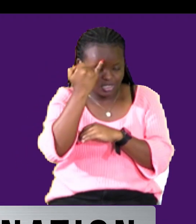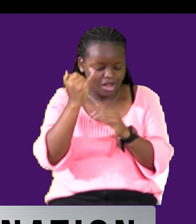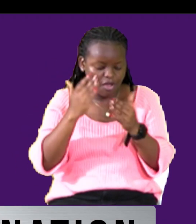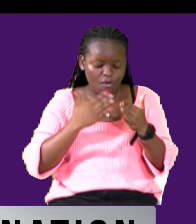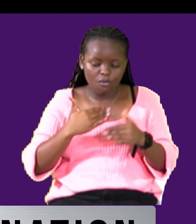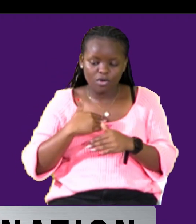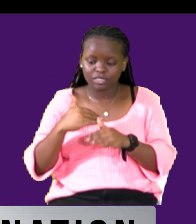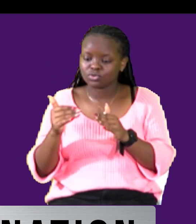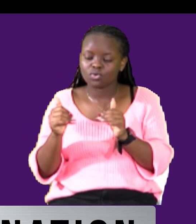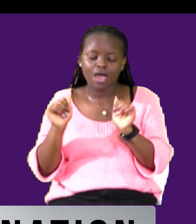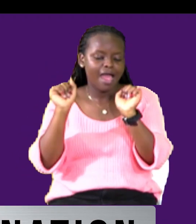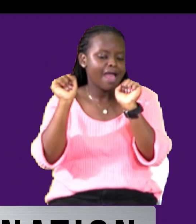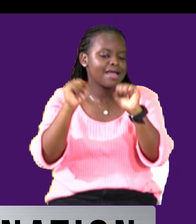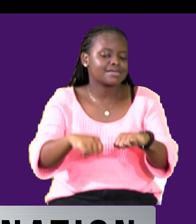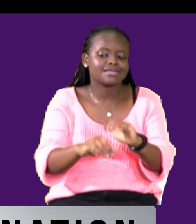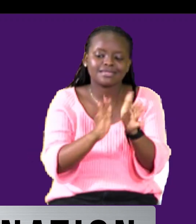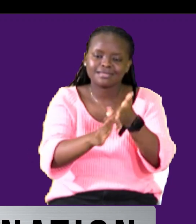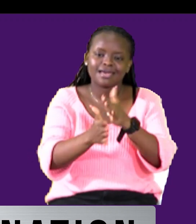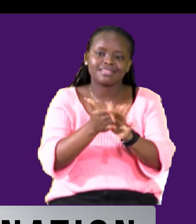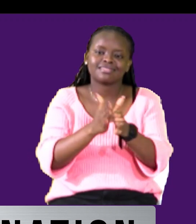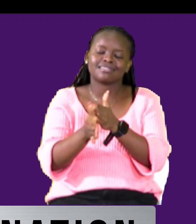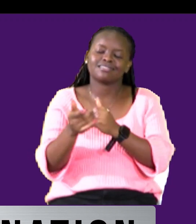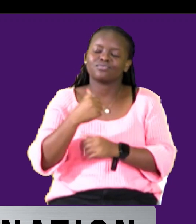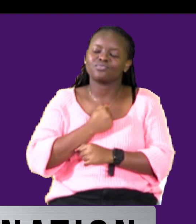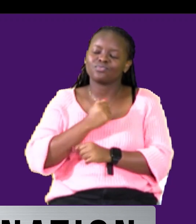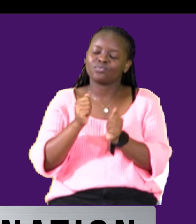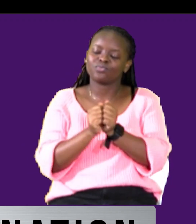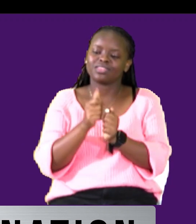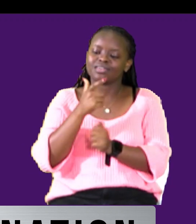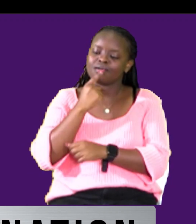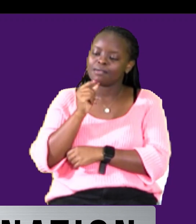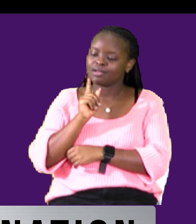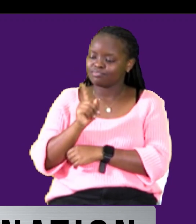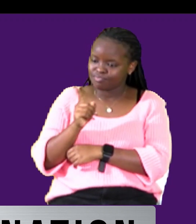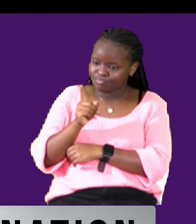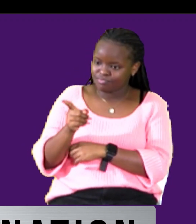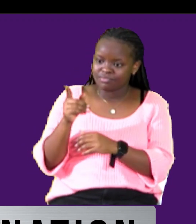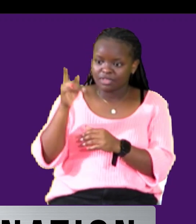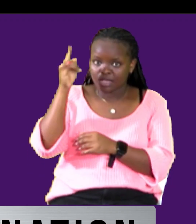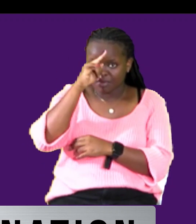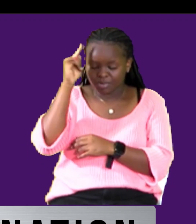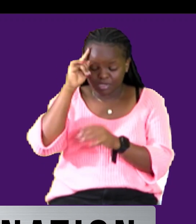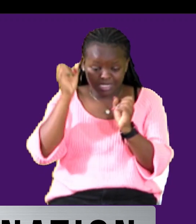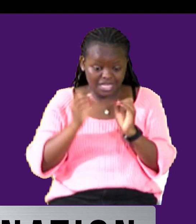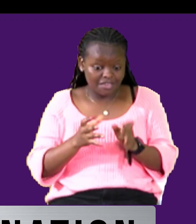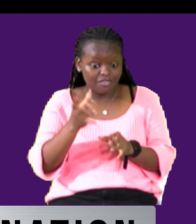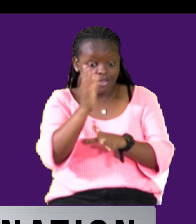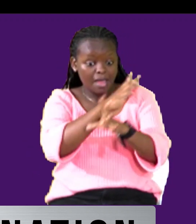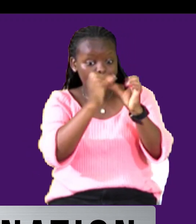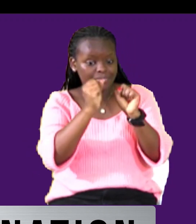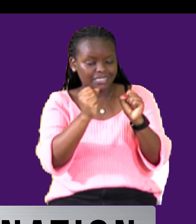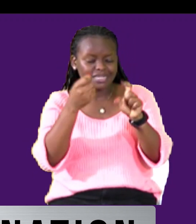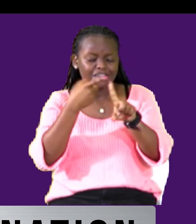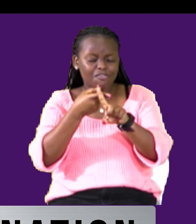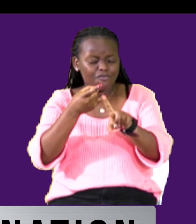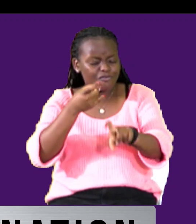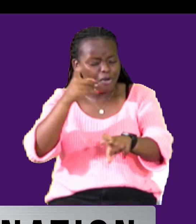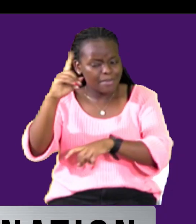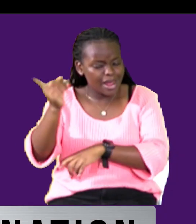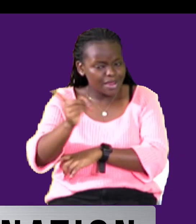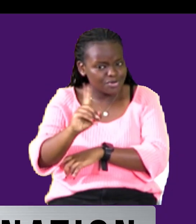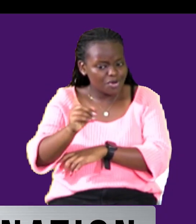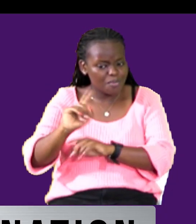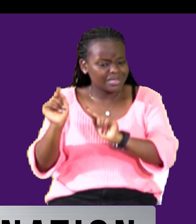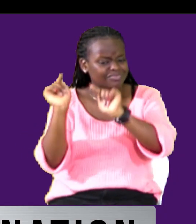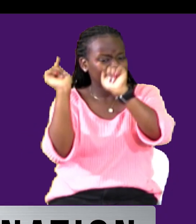disagree with my father over here. Yes, is that if a president can kutoka Nairobi aende